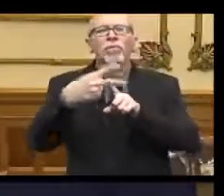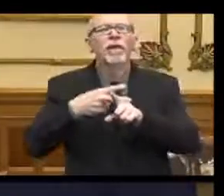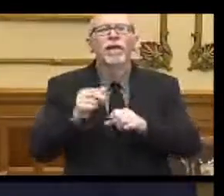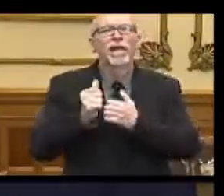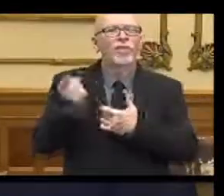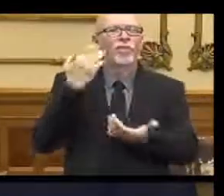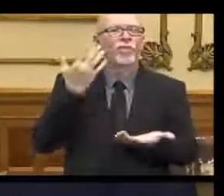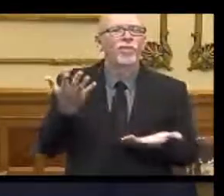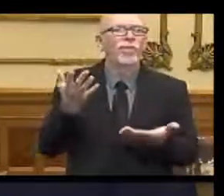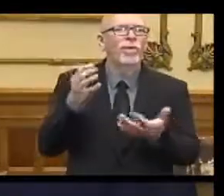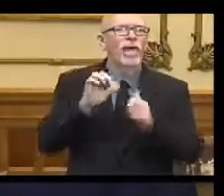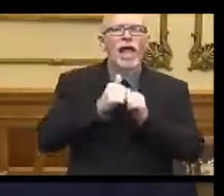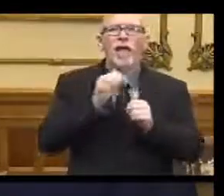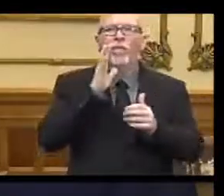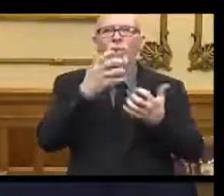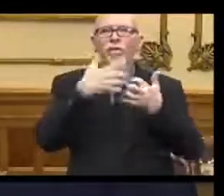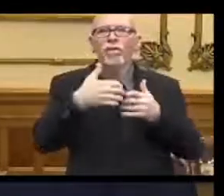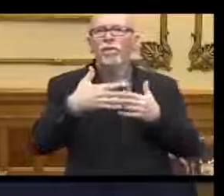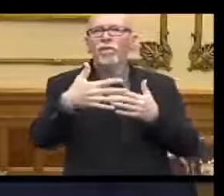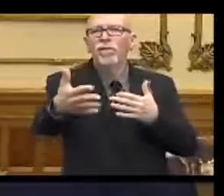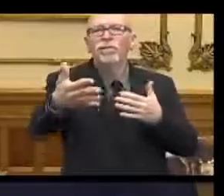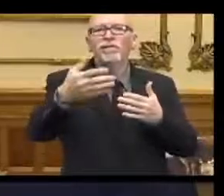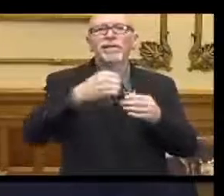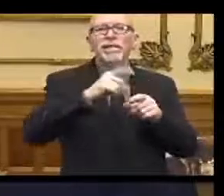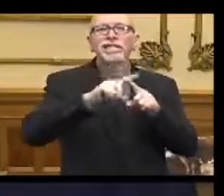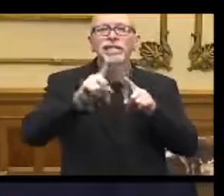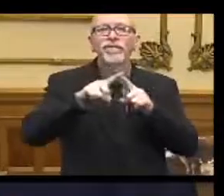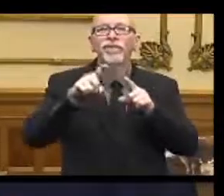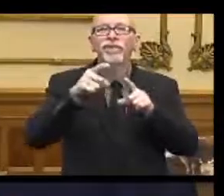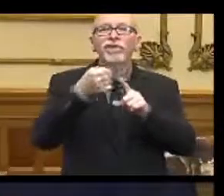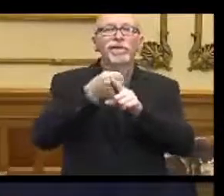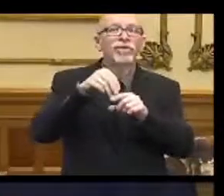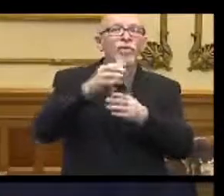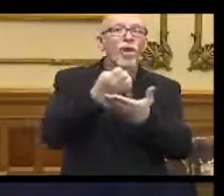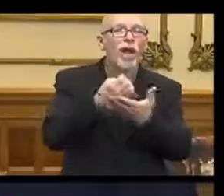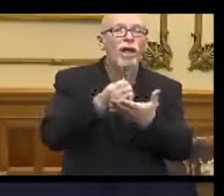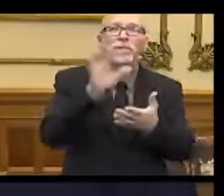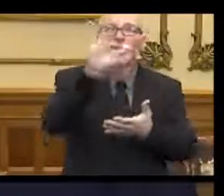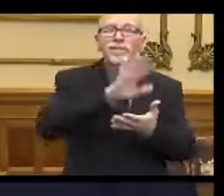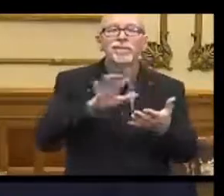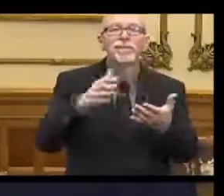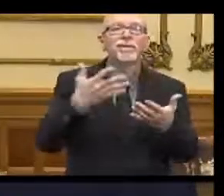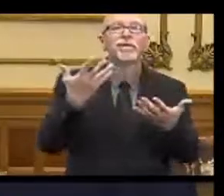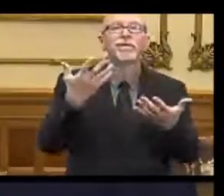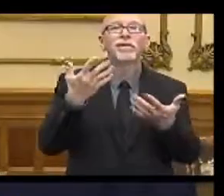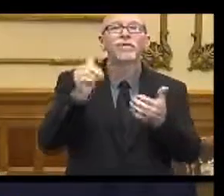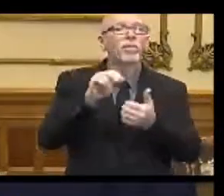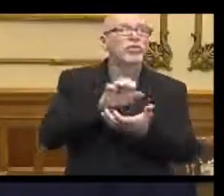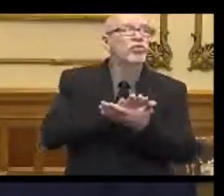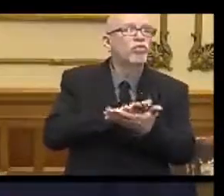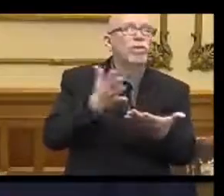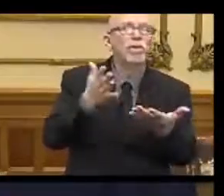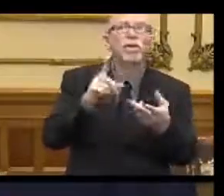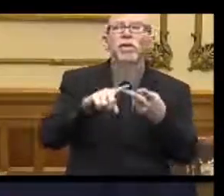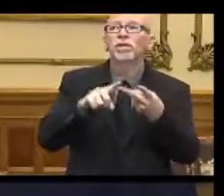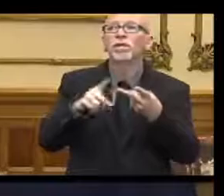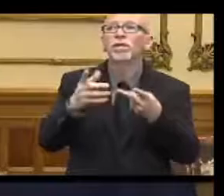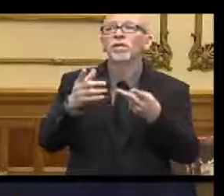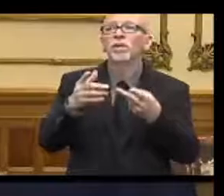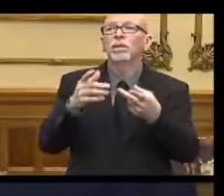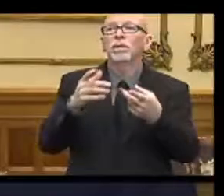and how that plays out into all the different sectors of your economy, whether it's schools